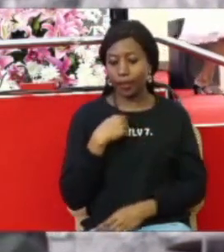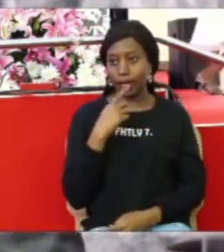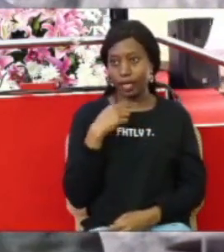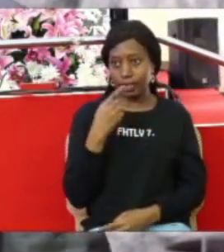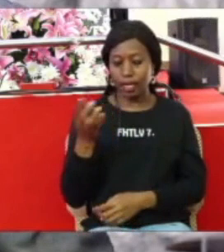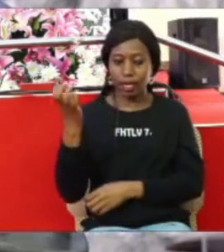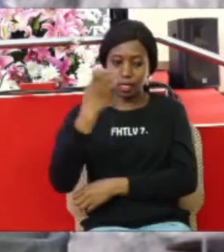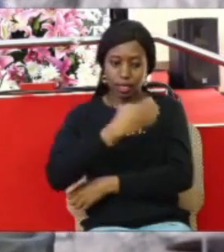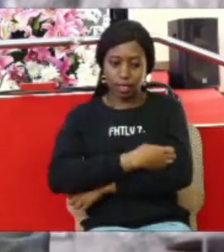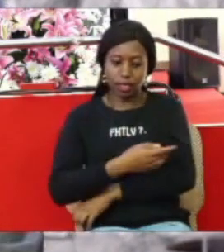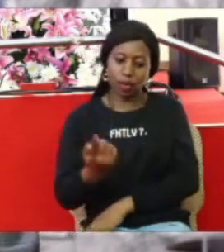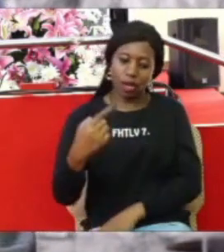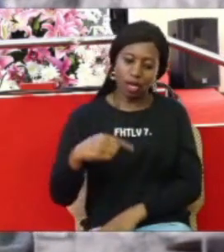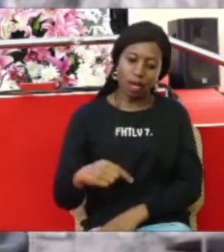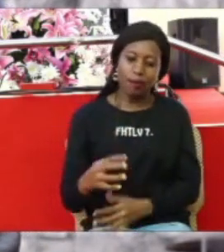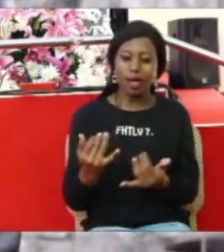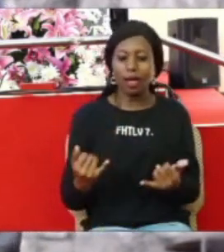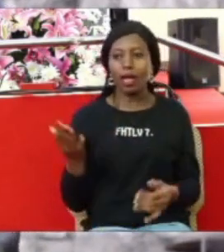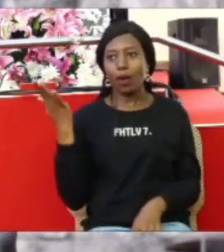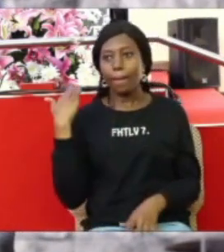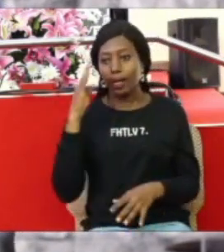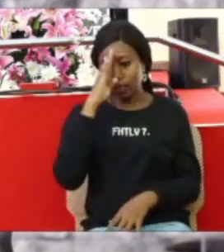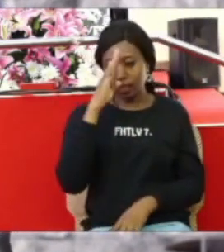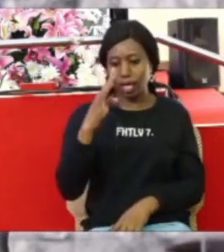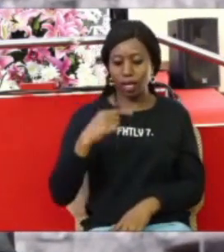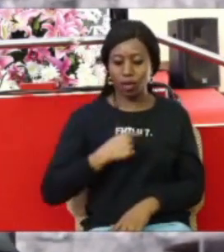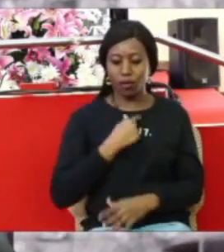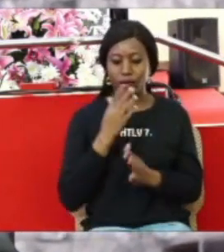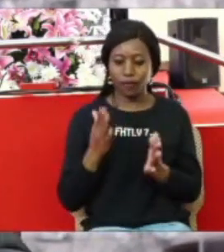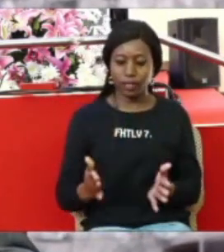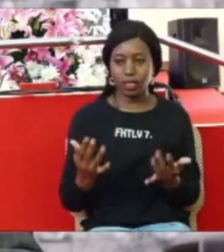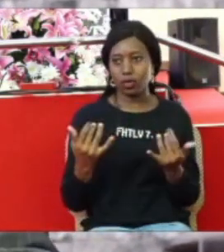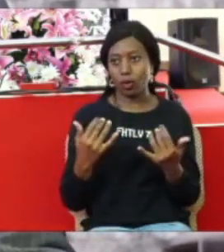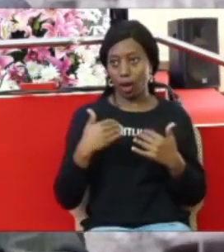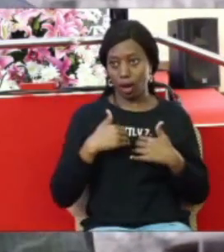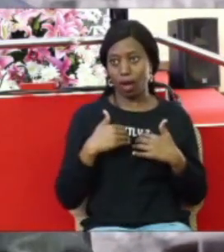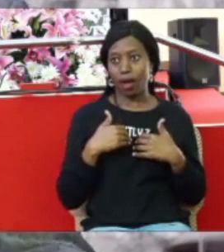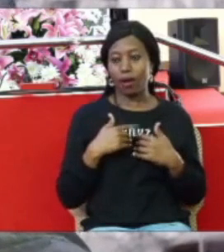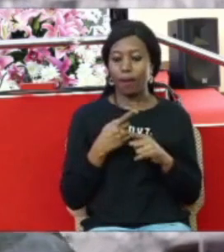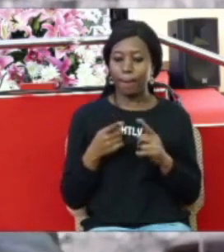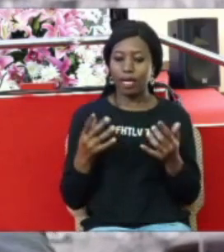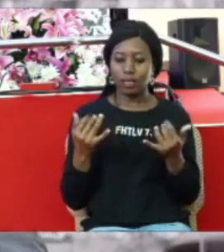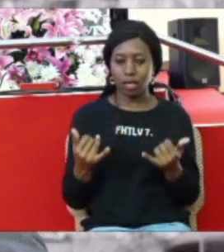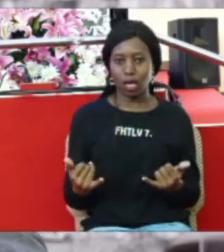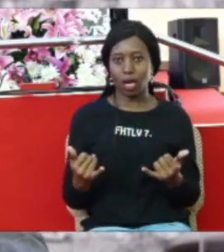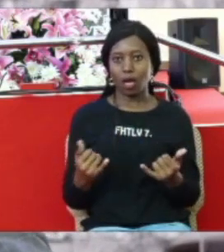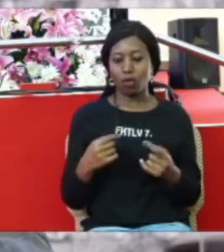came. We had even visitors last Sunday, but I want to pick it from now and see how far again we can